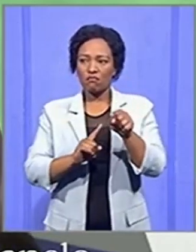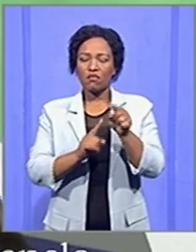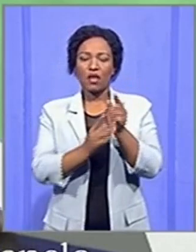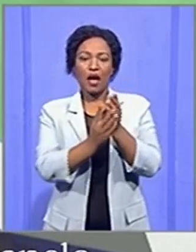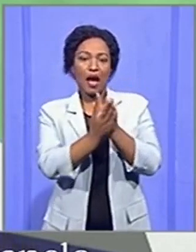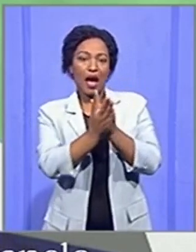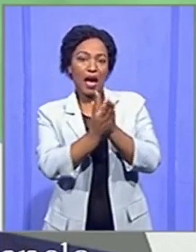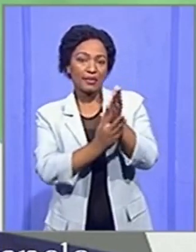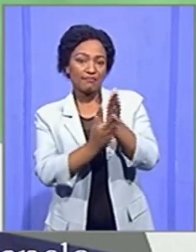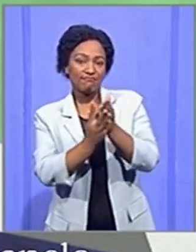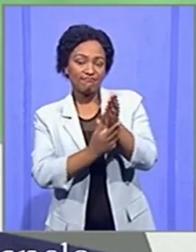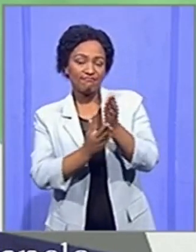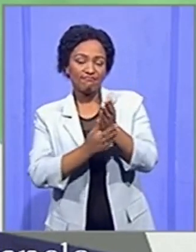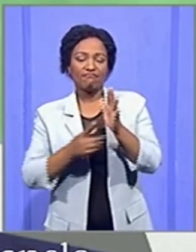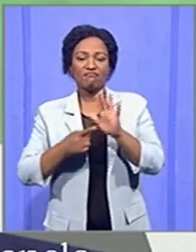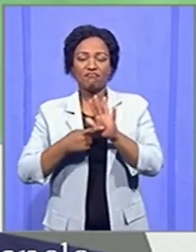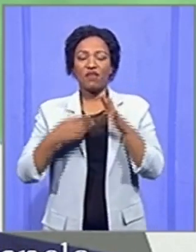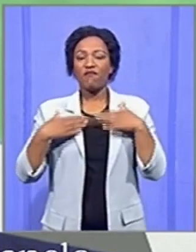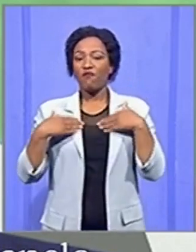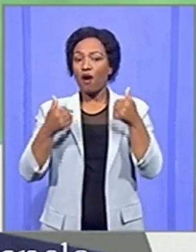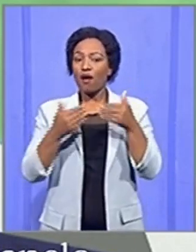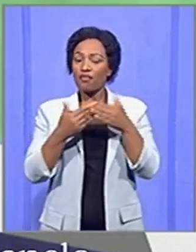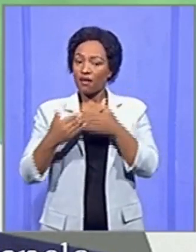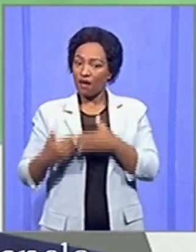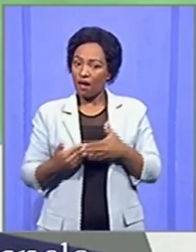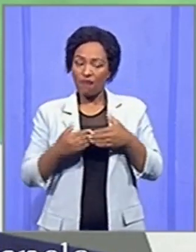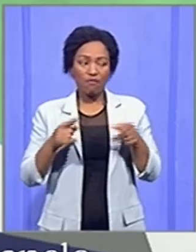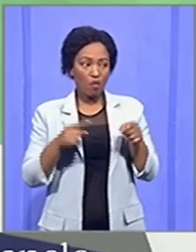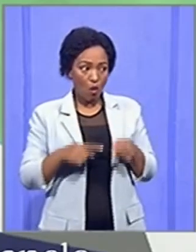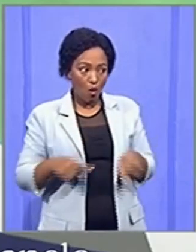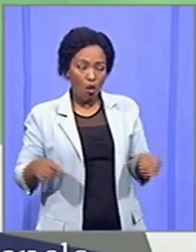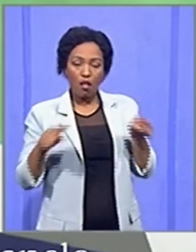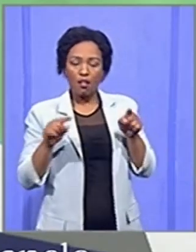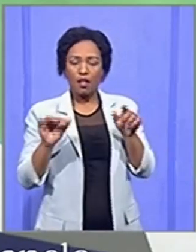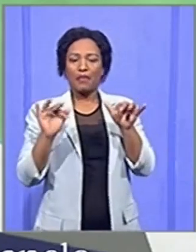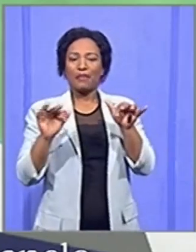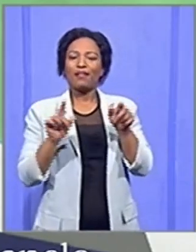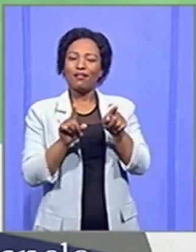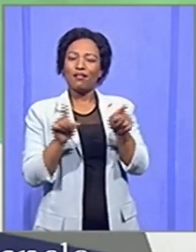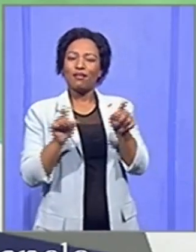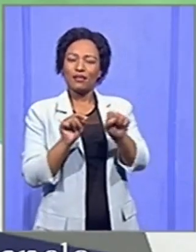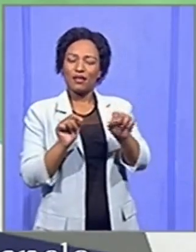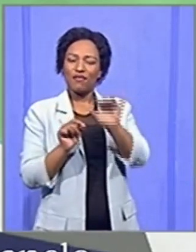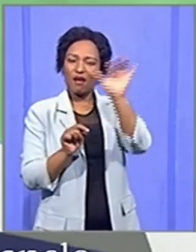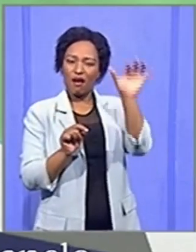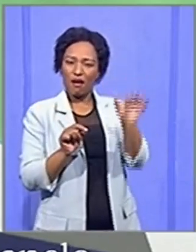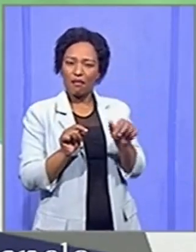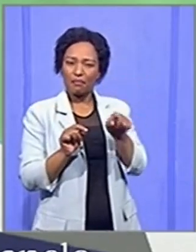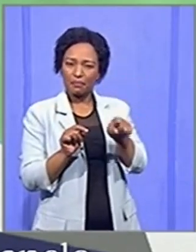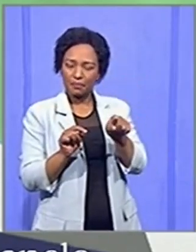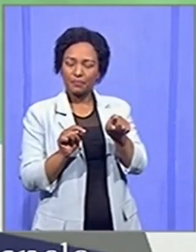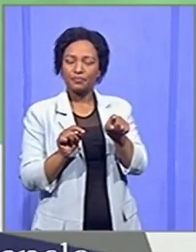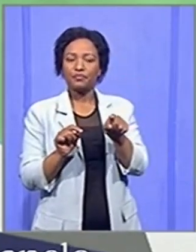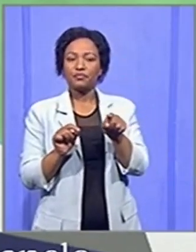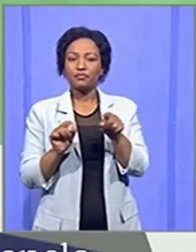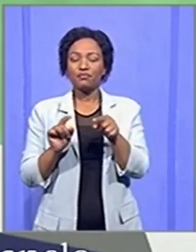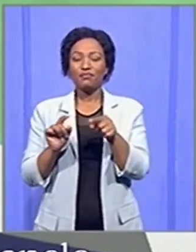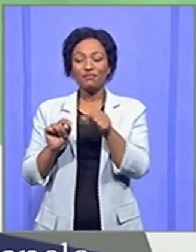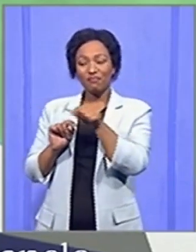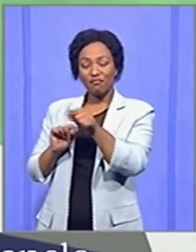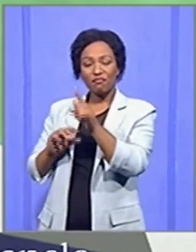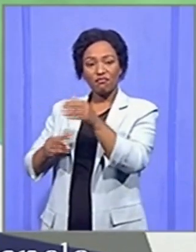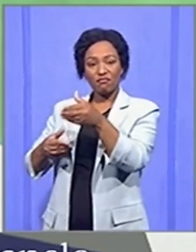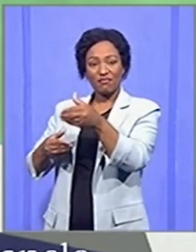access to healthcare services for all its citizens. In its essence, the National